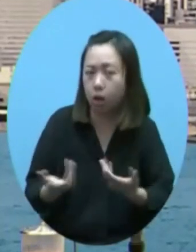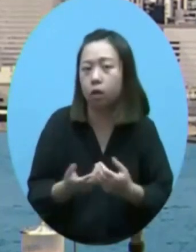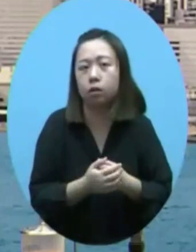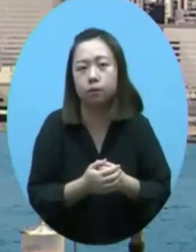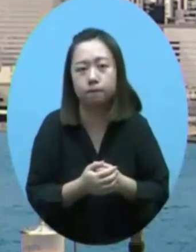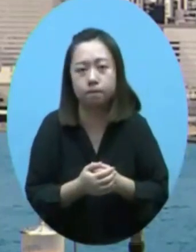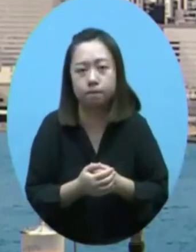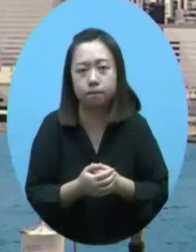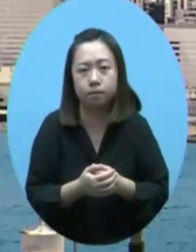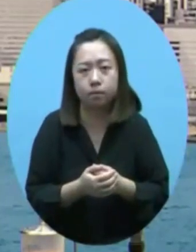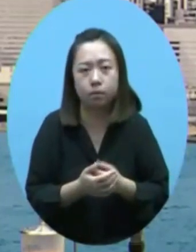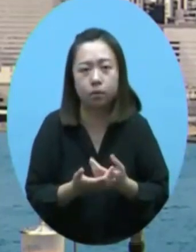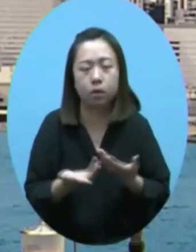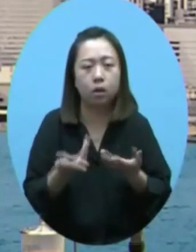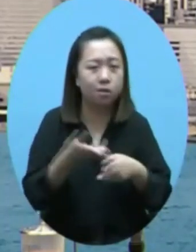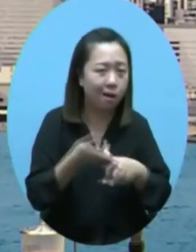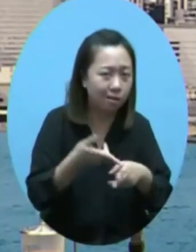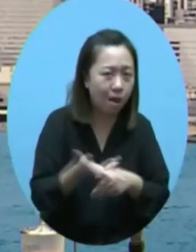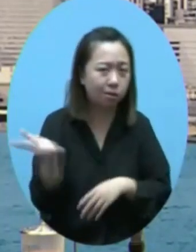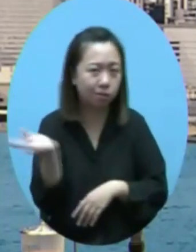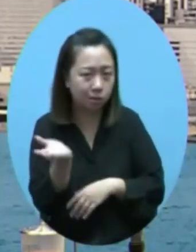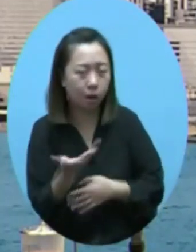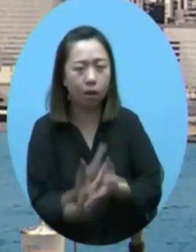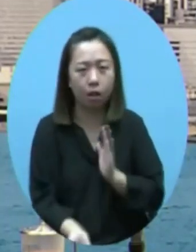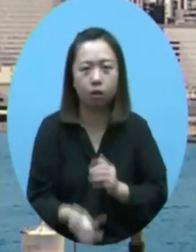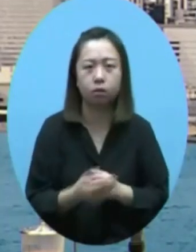some local restaurants. So they are not